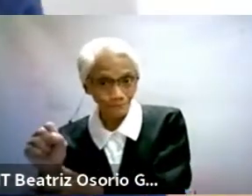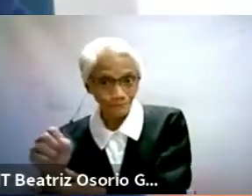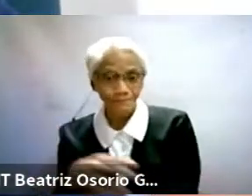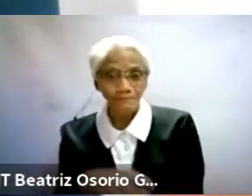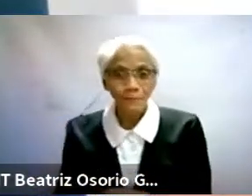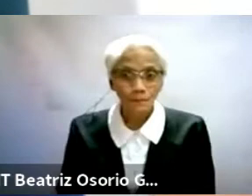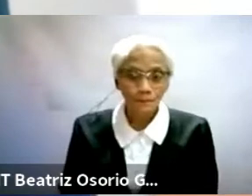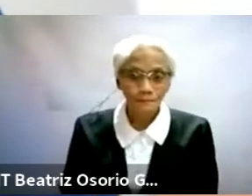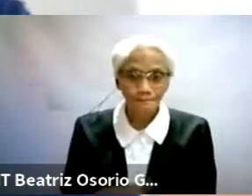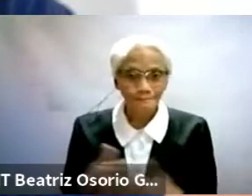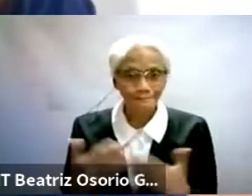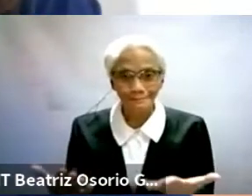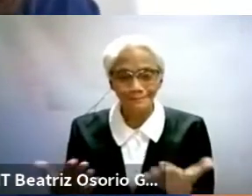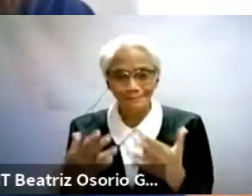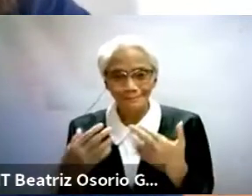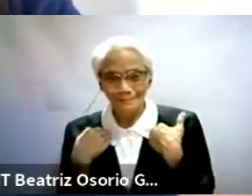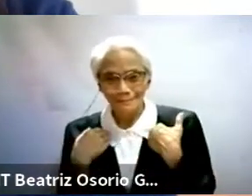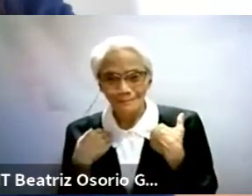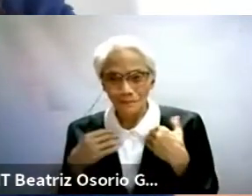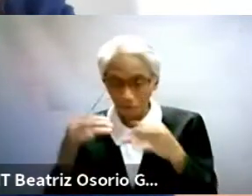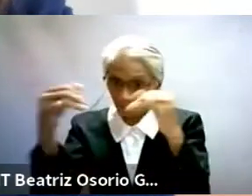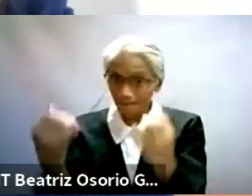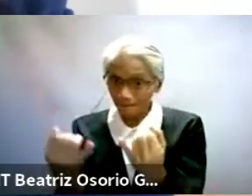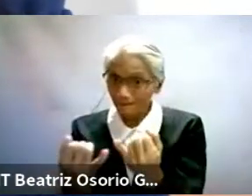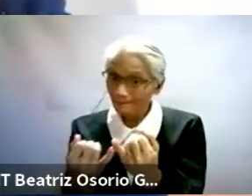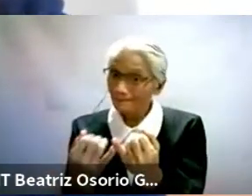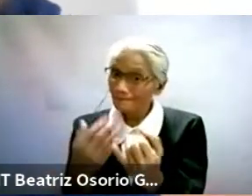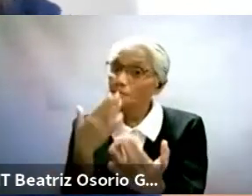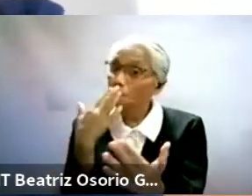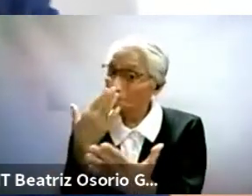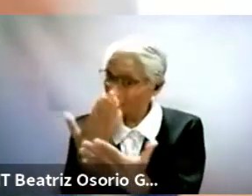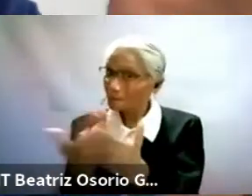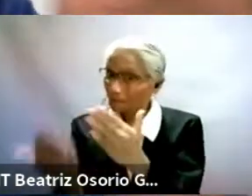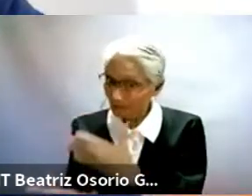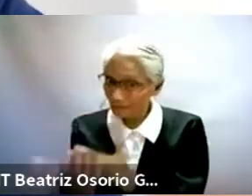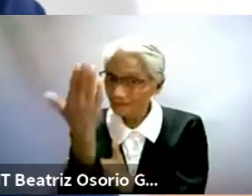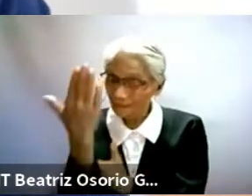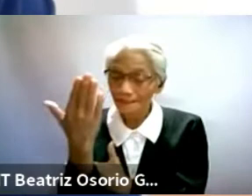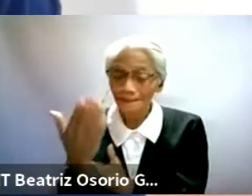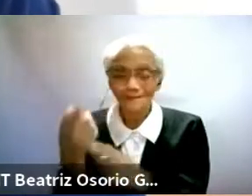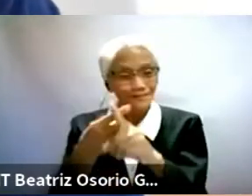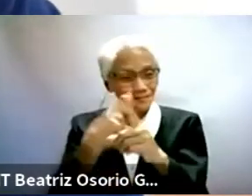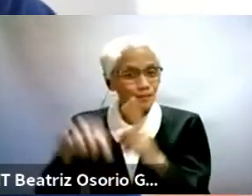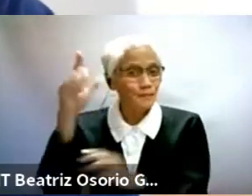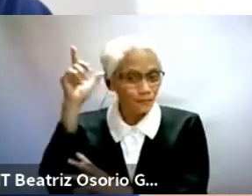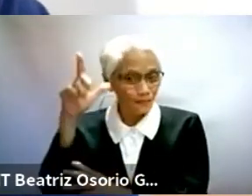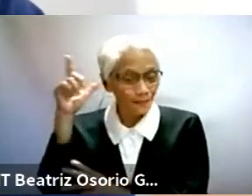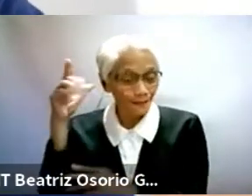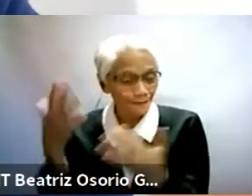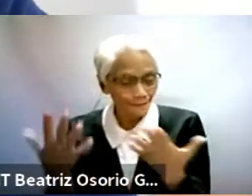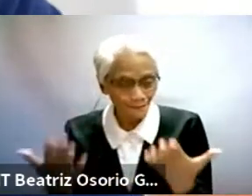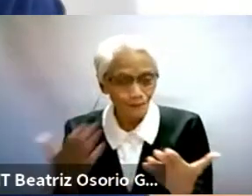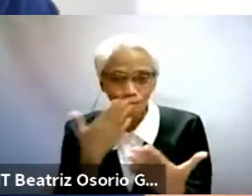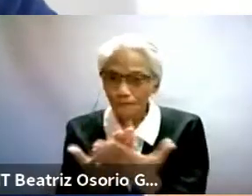Thank you, Billy, so much for that introduction, and good morning from London to all of you. Good afternoon where you are.